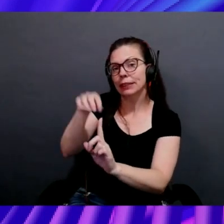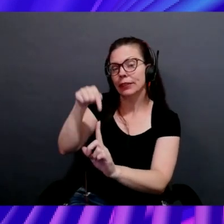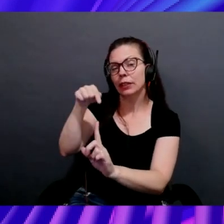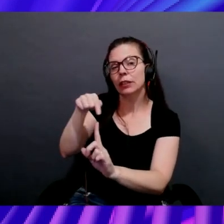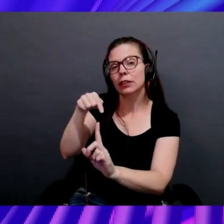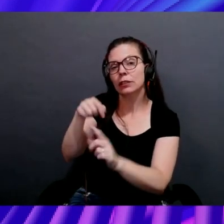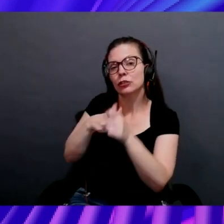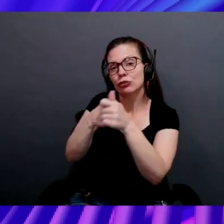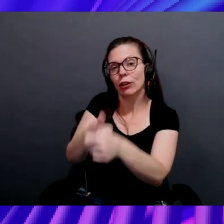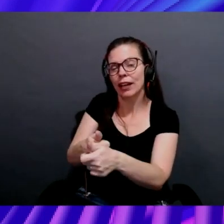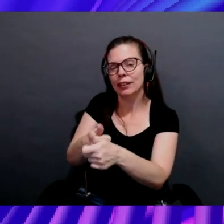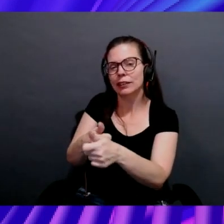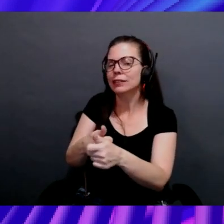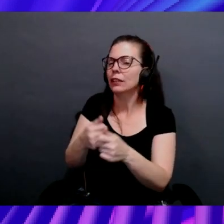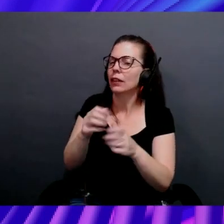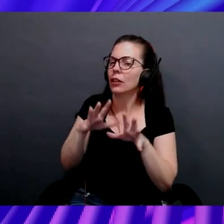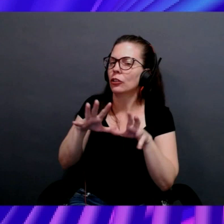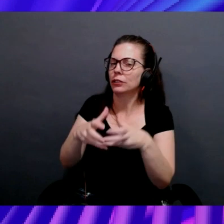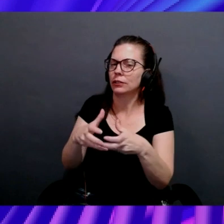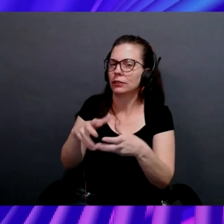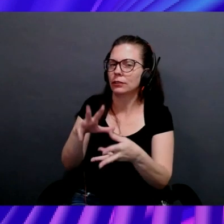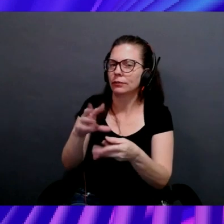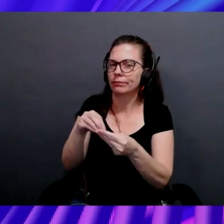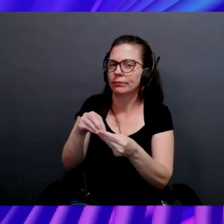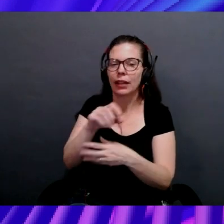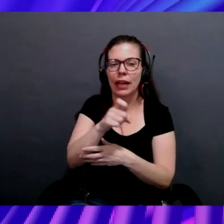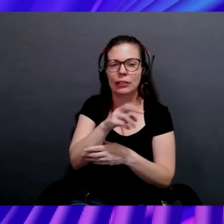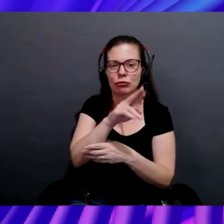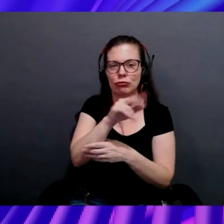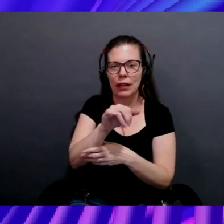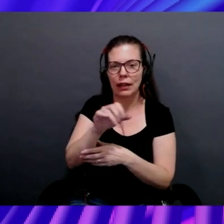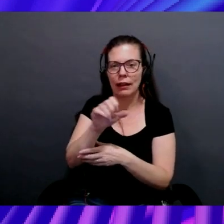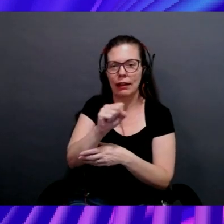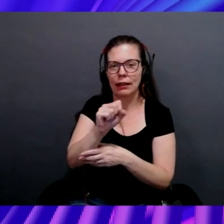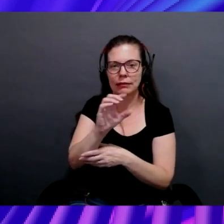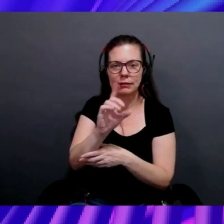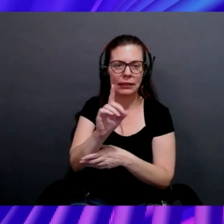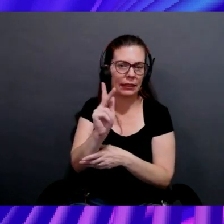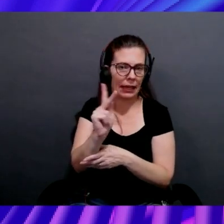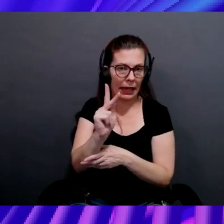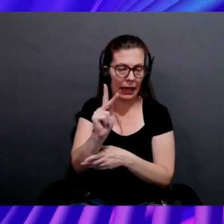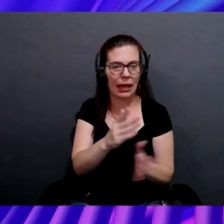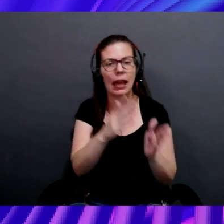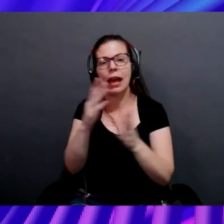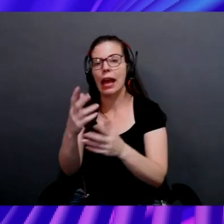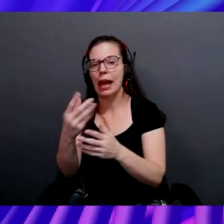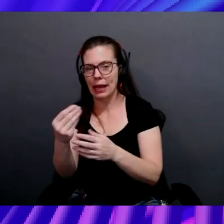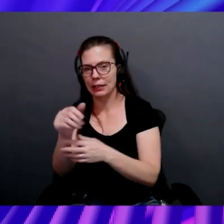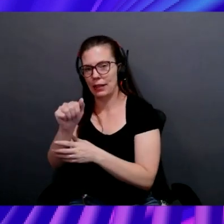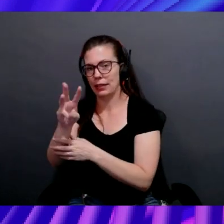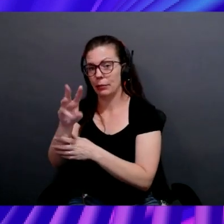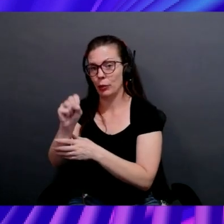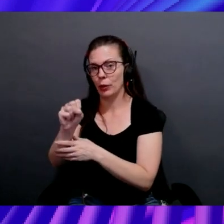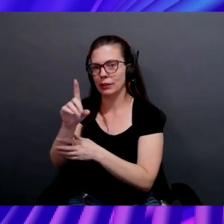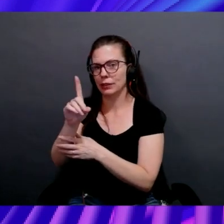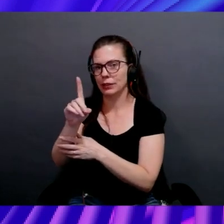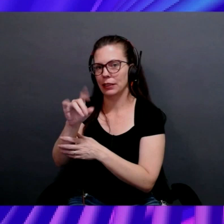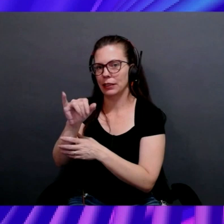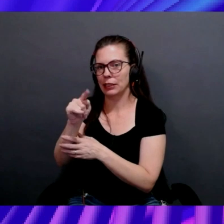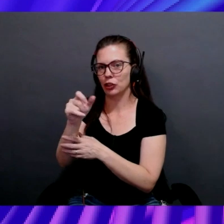of a combination of Xray SDK and the AWS distro for